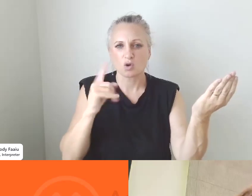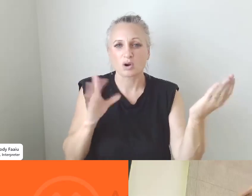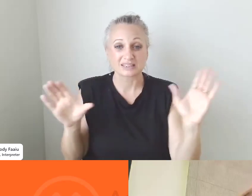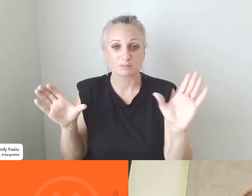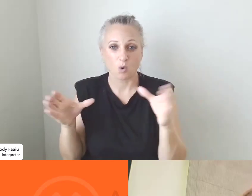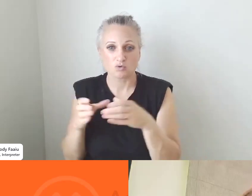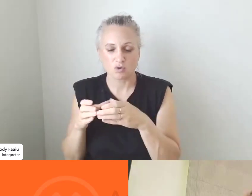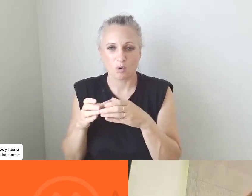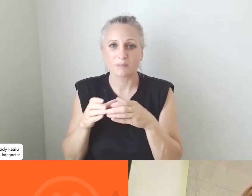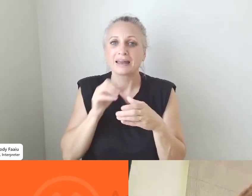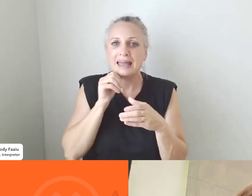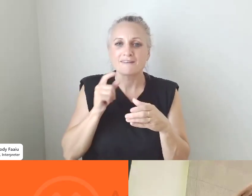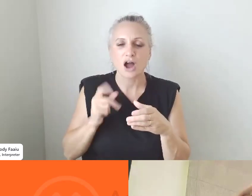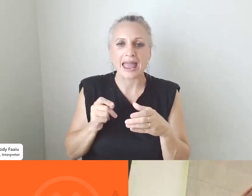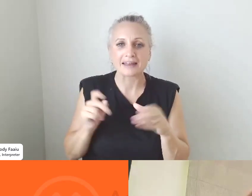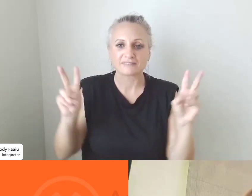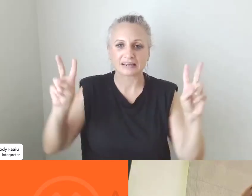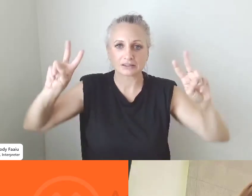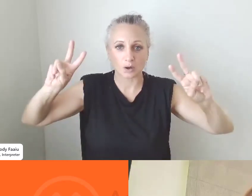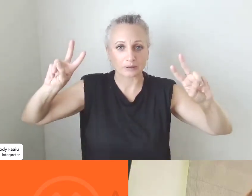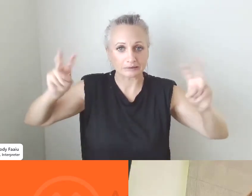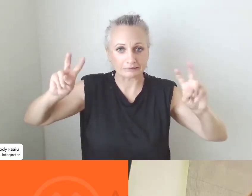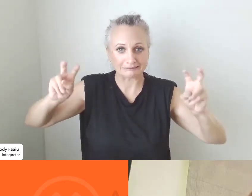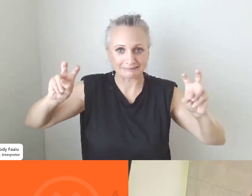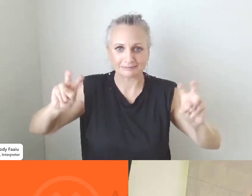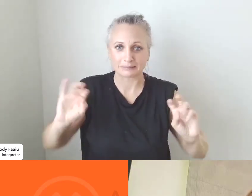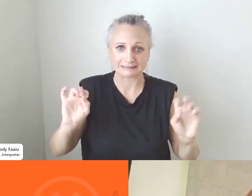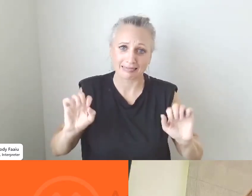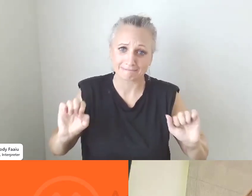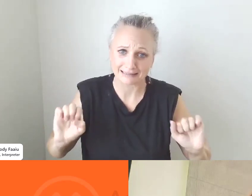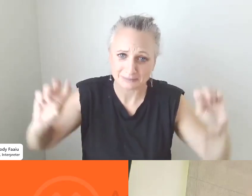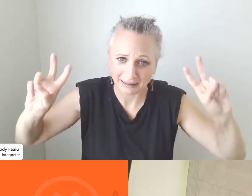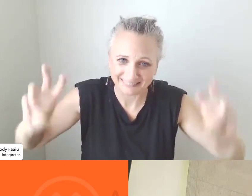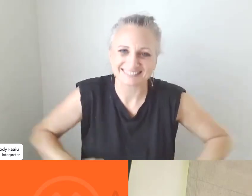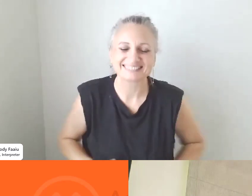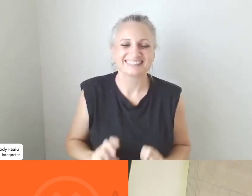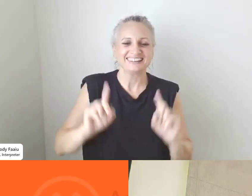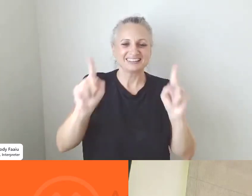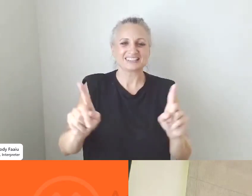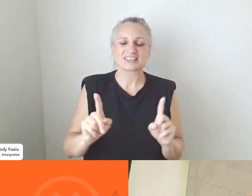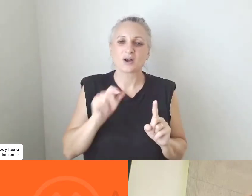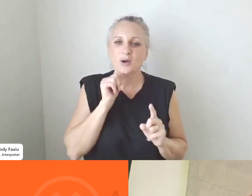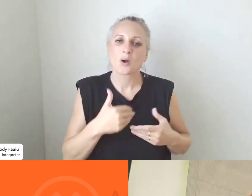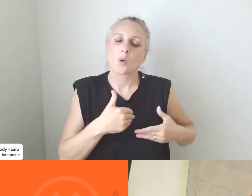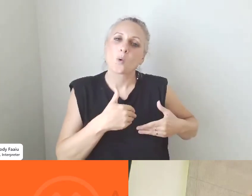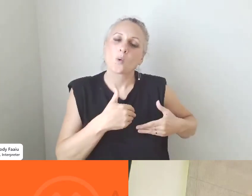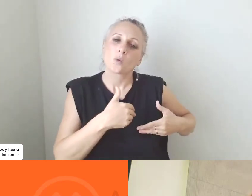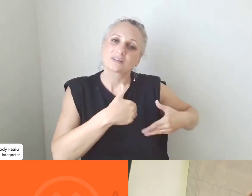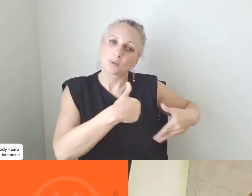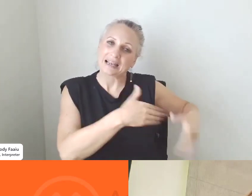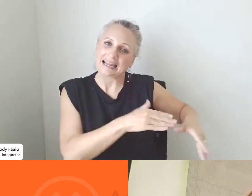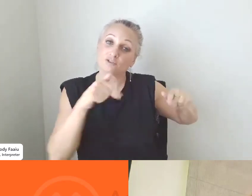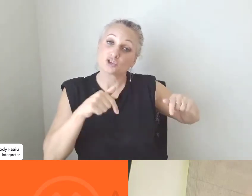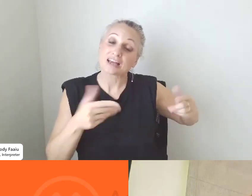fingers, I would do little quotation marks, but you can understand where I'm coming from. But as we leave today's discussion, let's commit